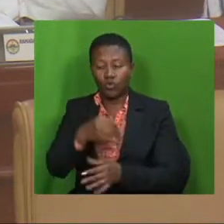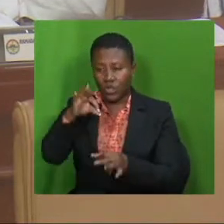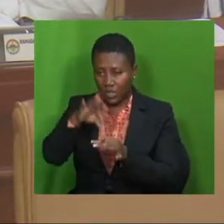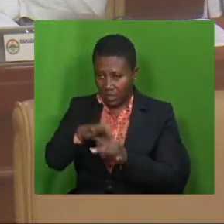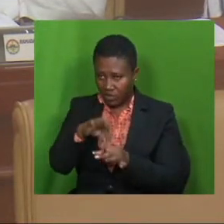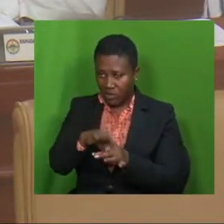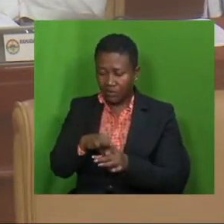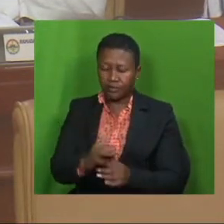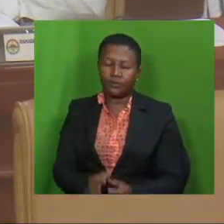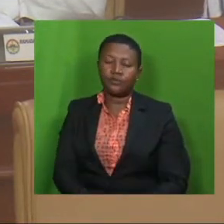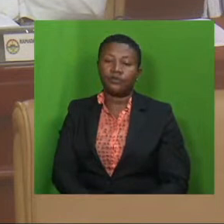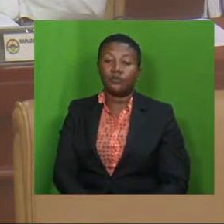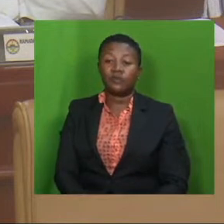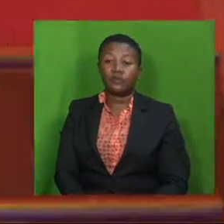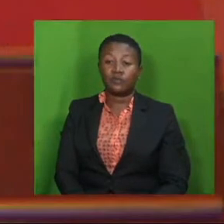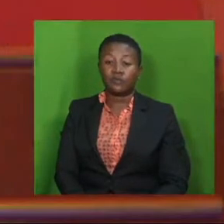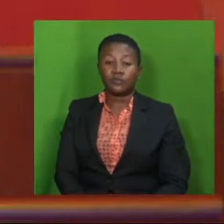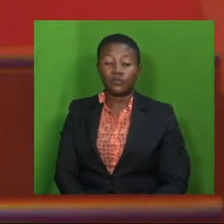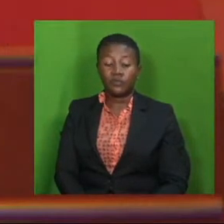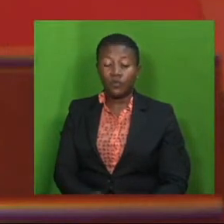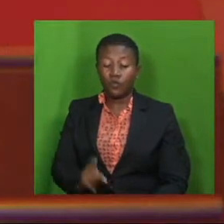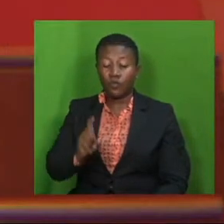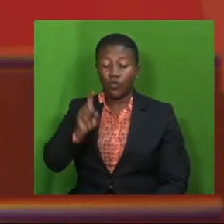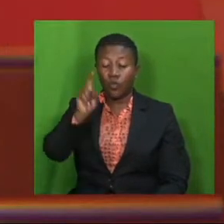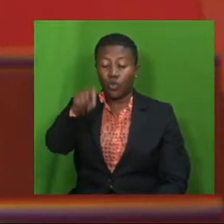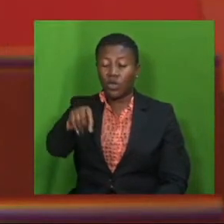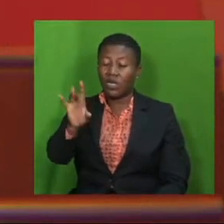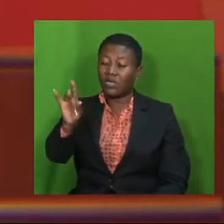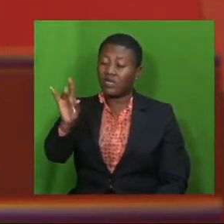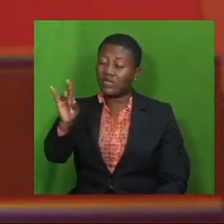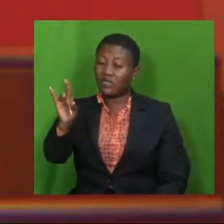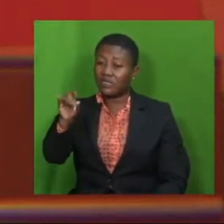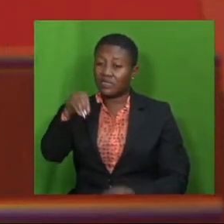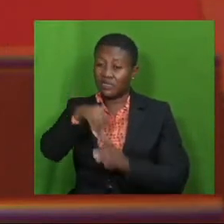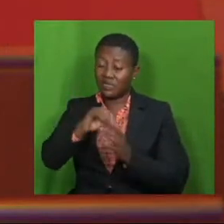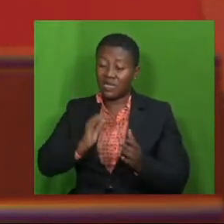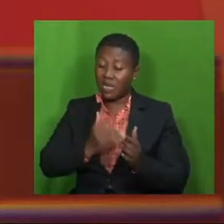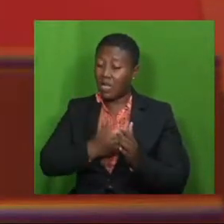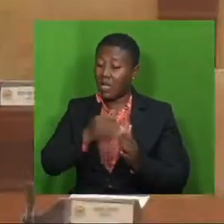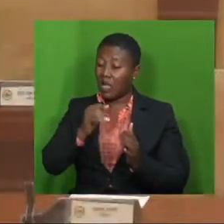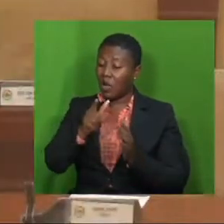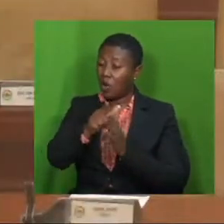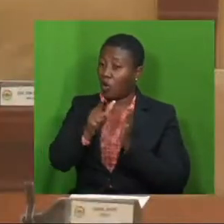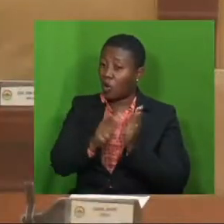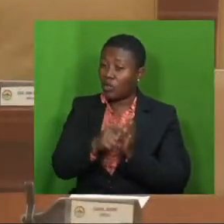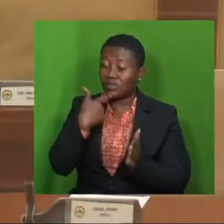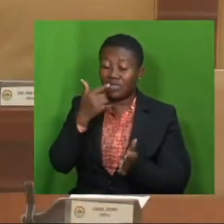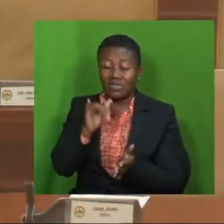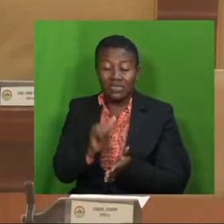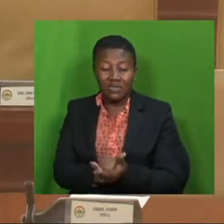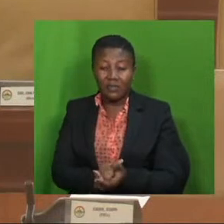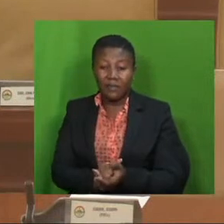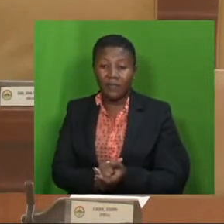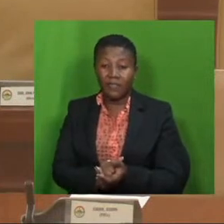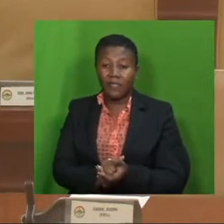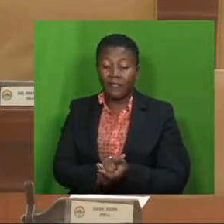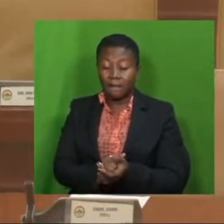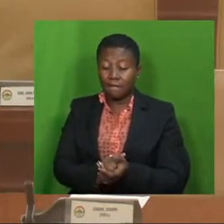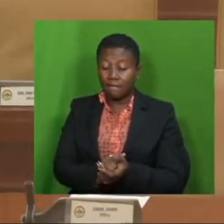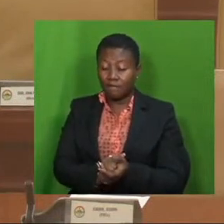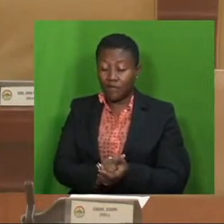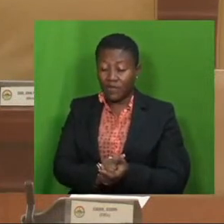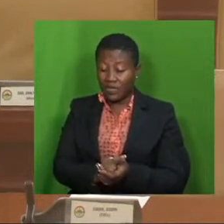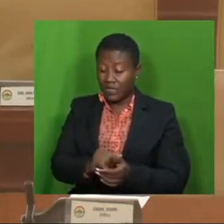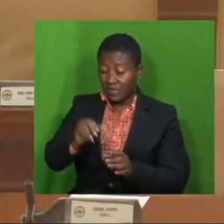members, Order 18 of the Standing Orders also provides that, I quote, "The seat of a